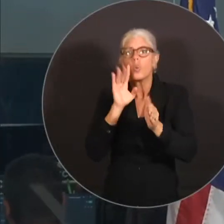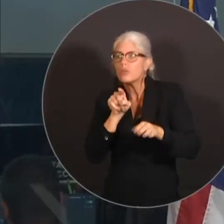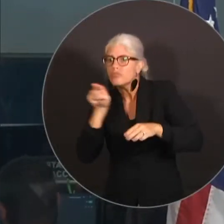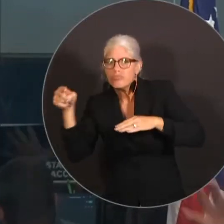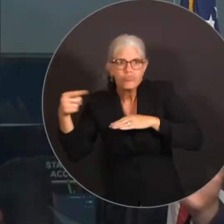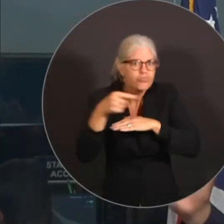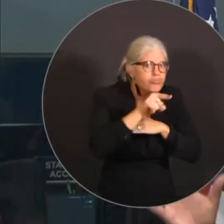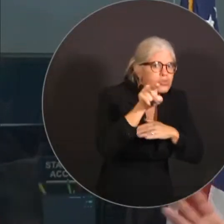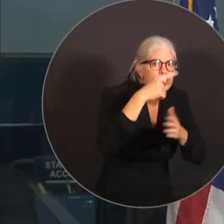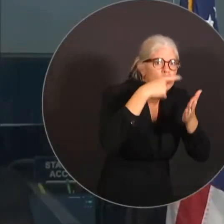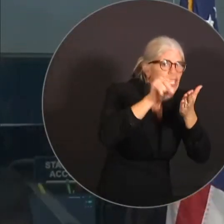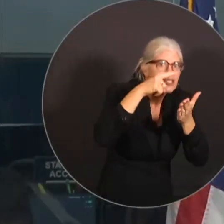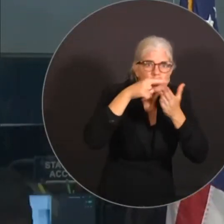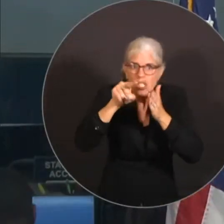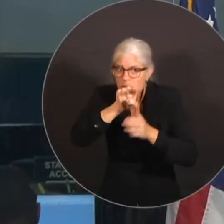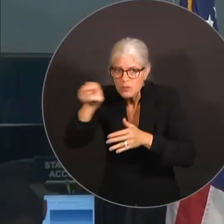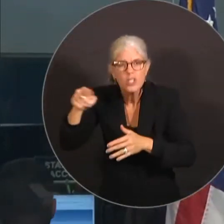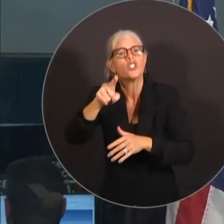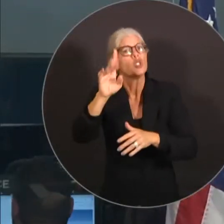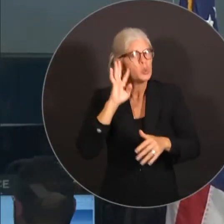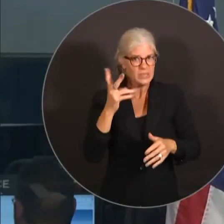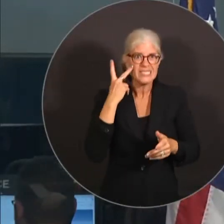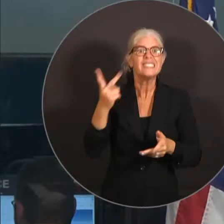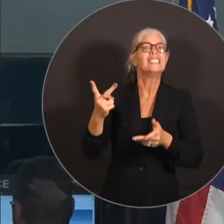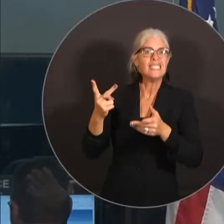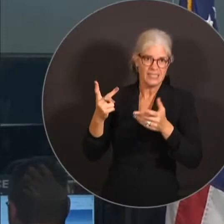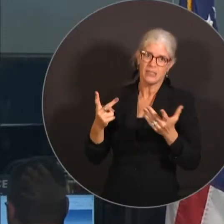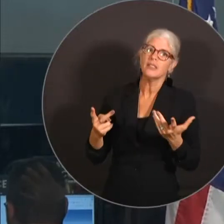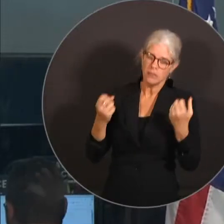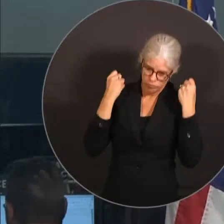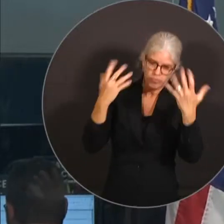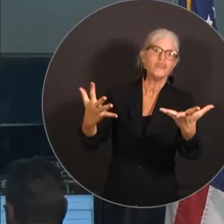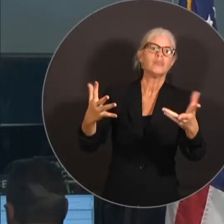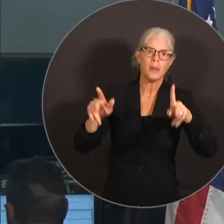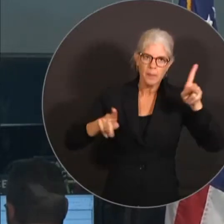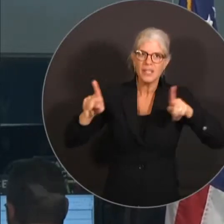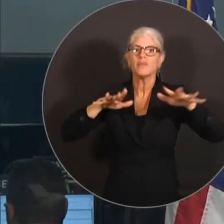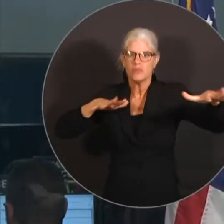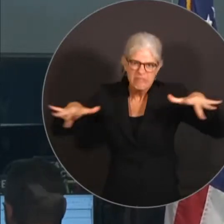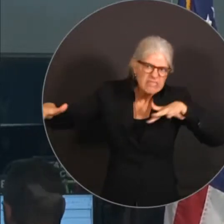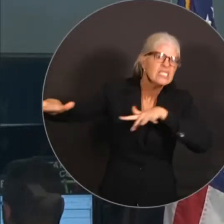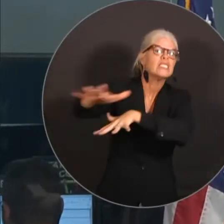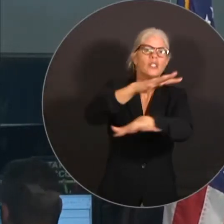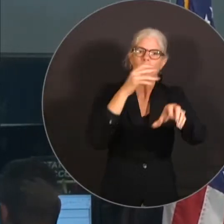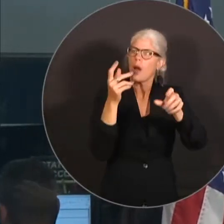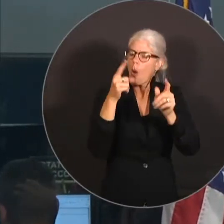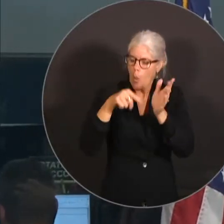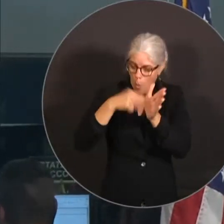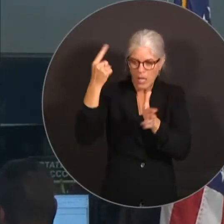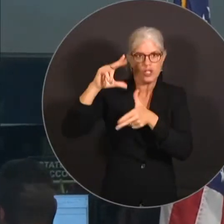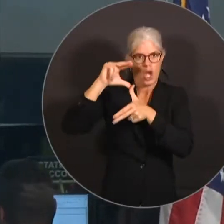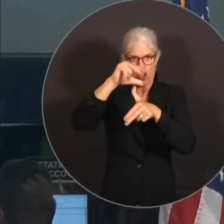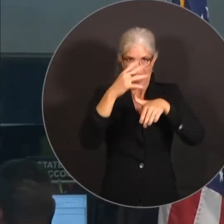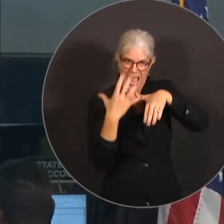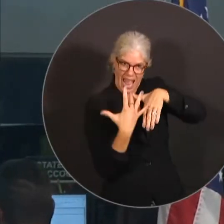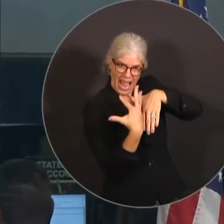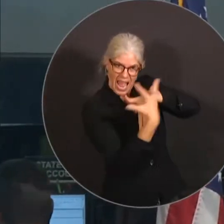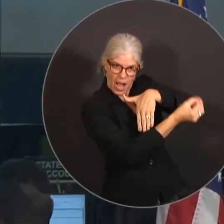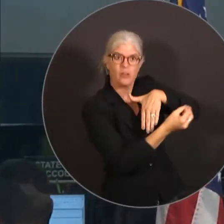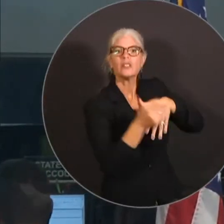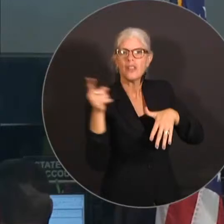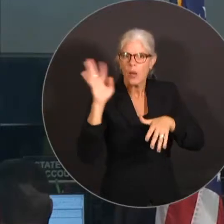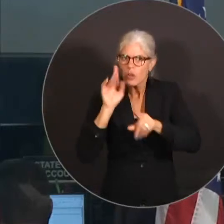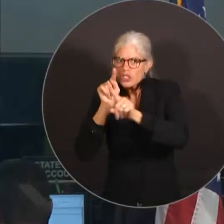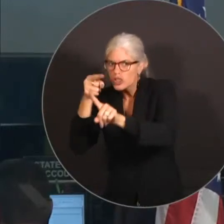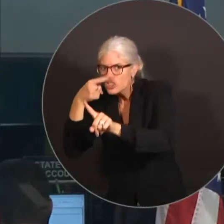They'll do all that. So you're going to see a massive effort as soon as it's safe to do so to check in the areas that were the